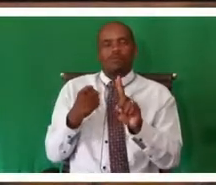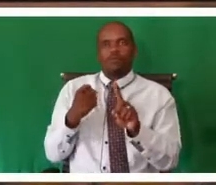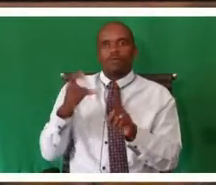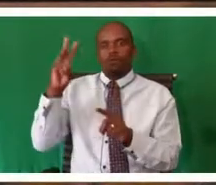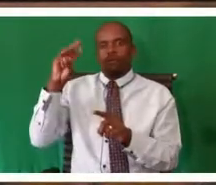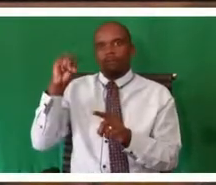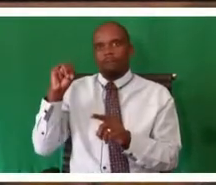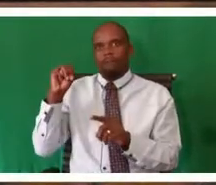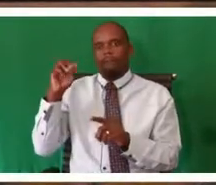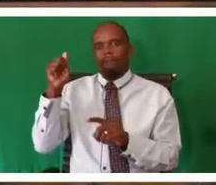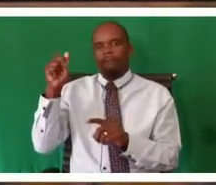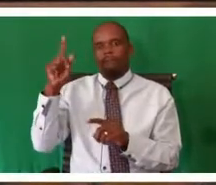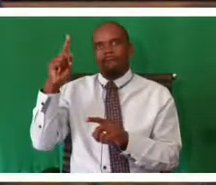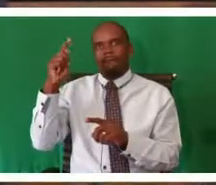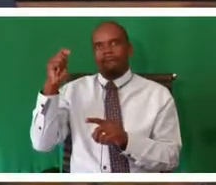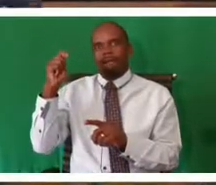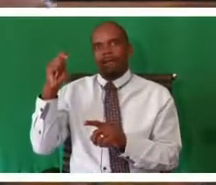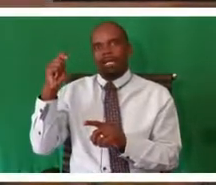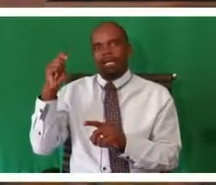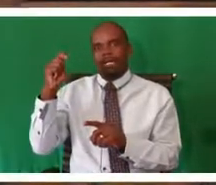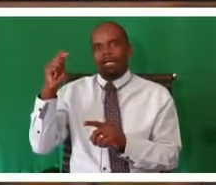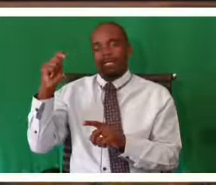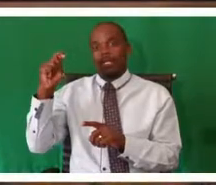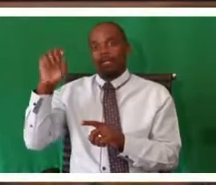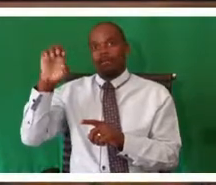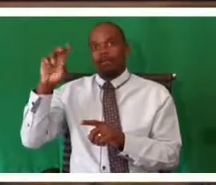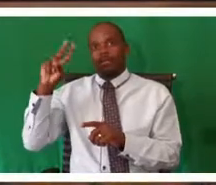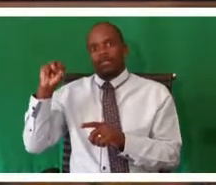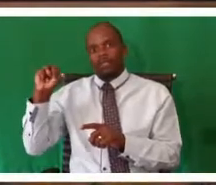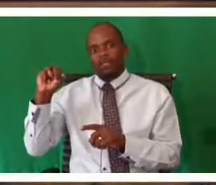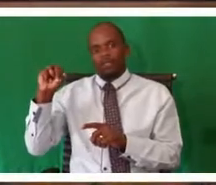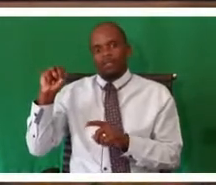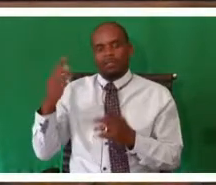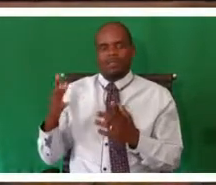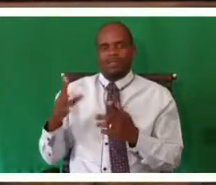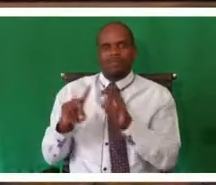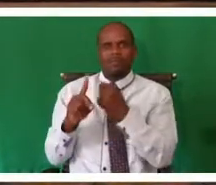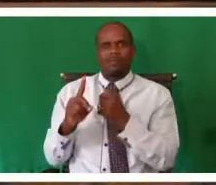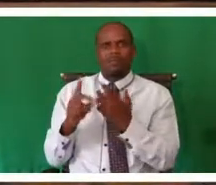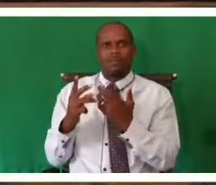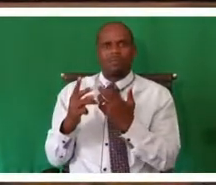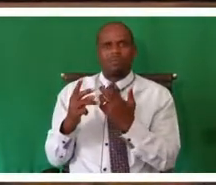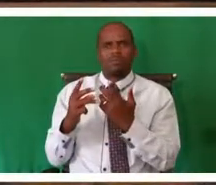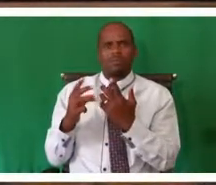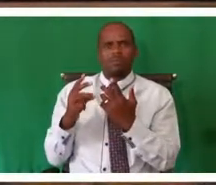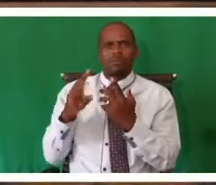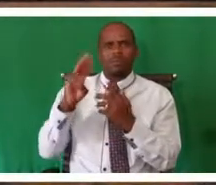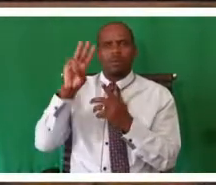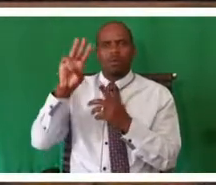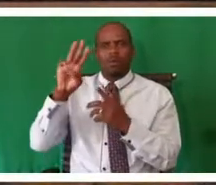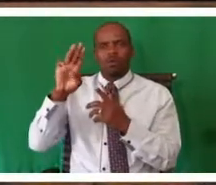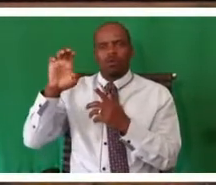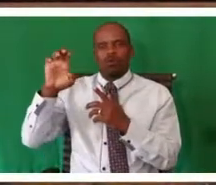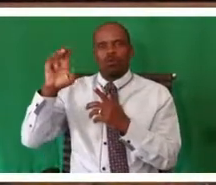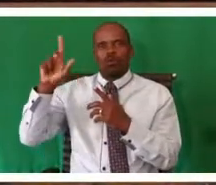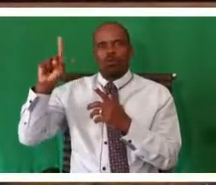from the Weekly newspaper. Is the Weekly? How's that?